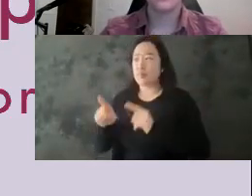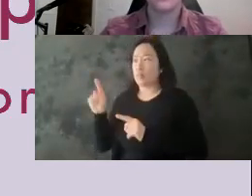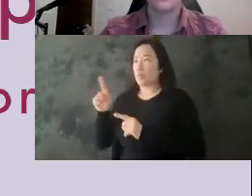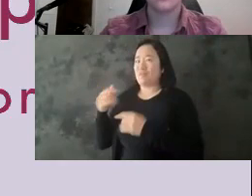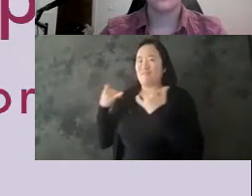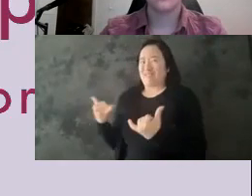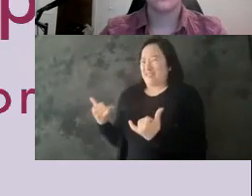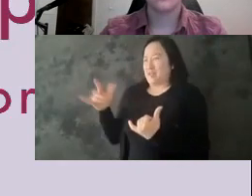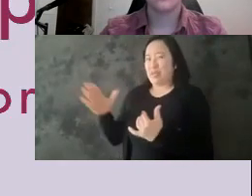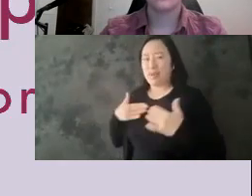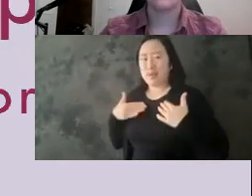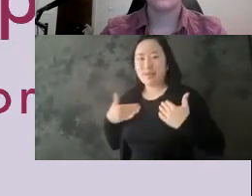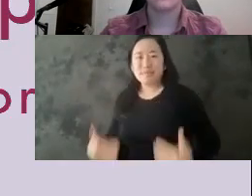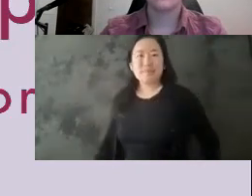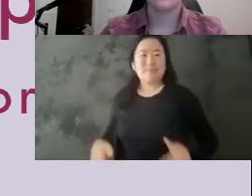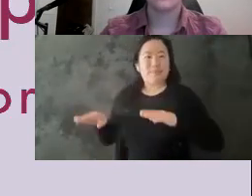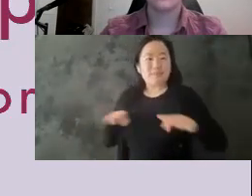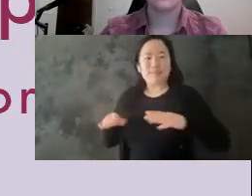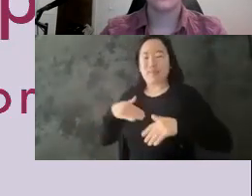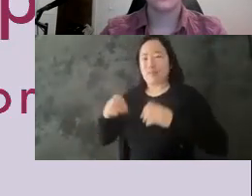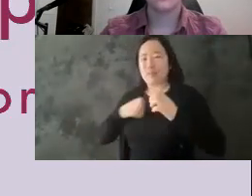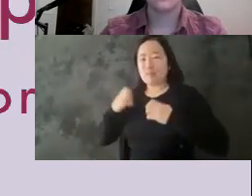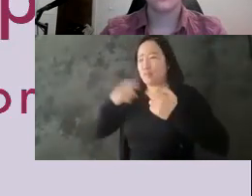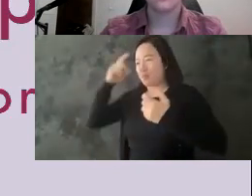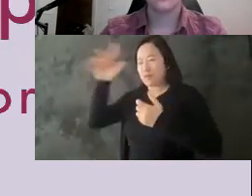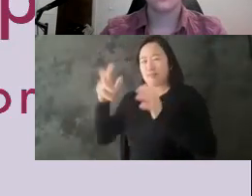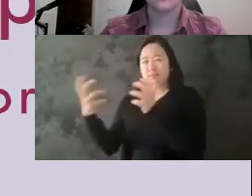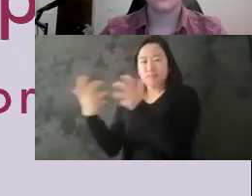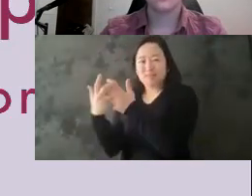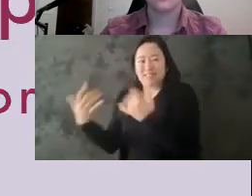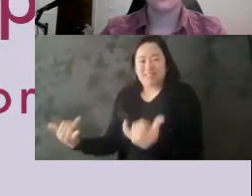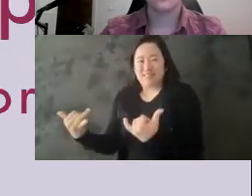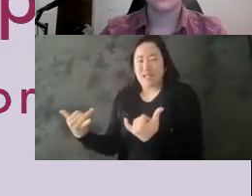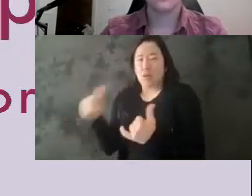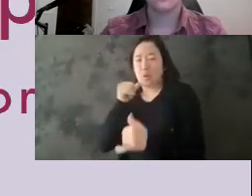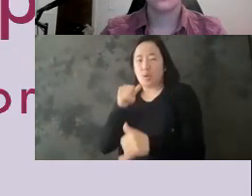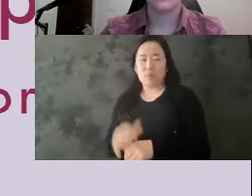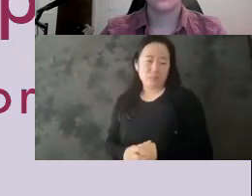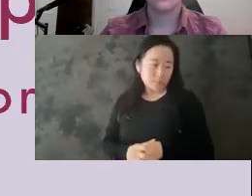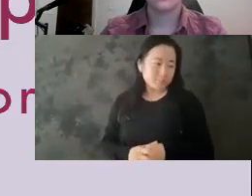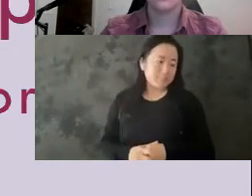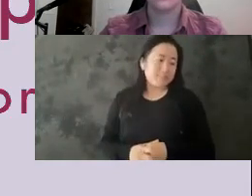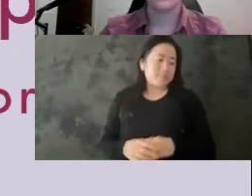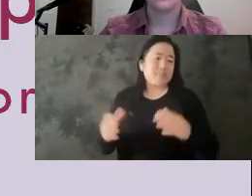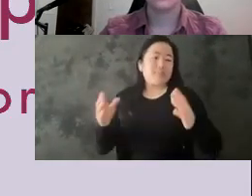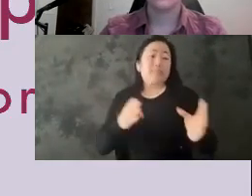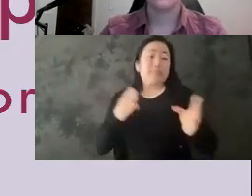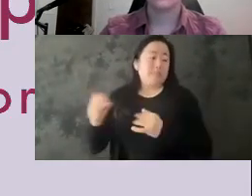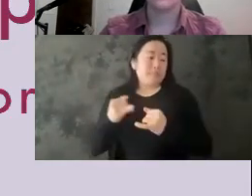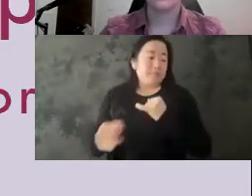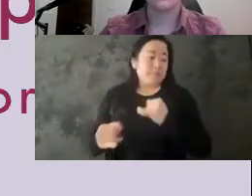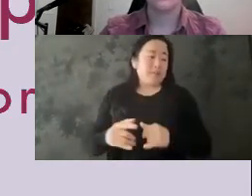work will actually begin. And then lastly, defining what survivor-focused and survivor-driven healing